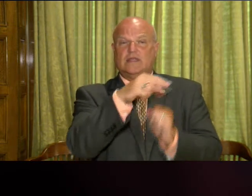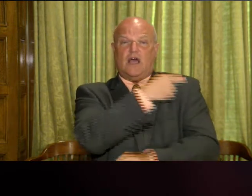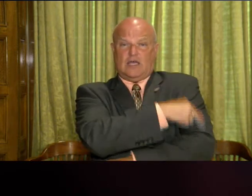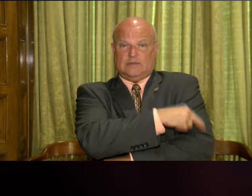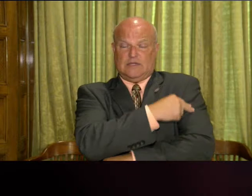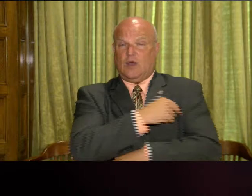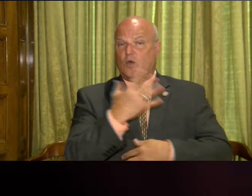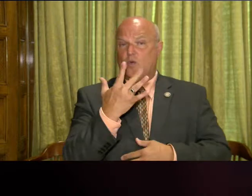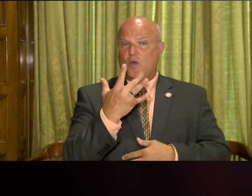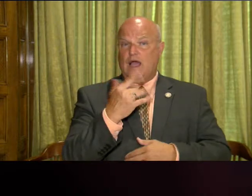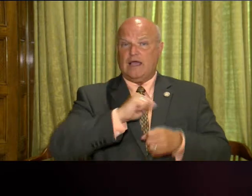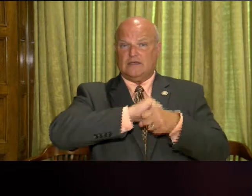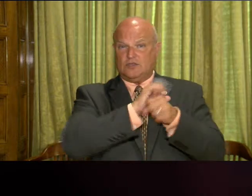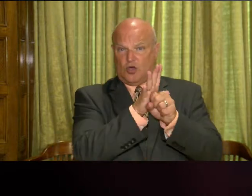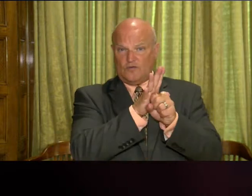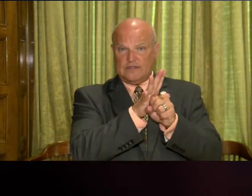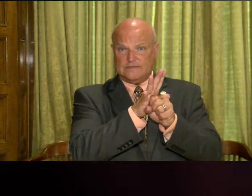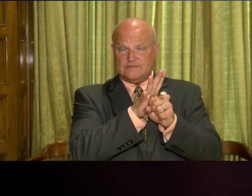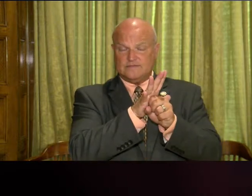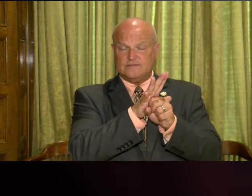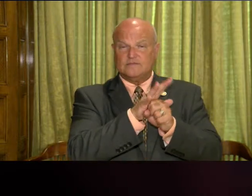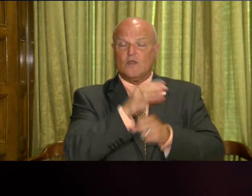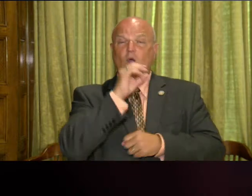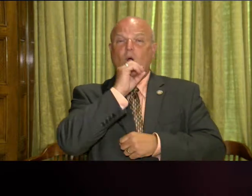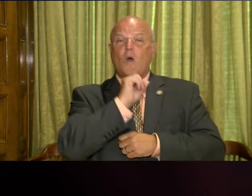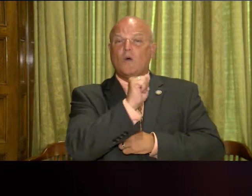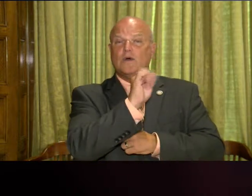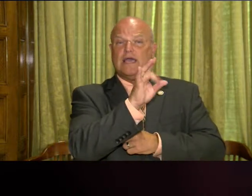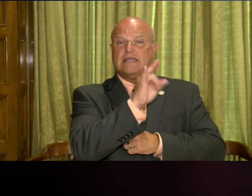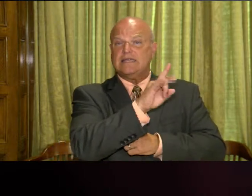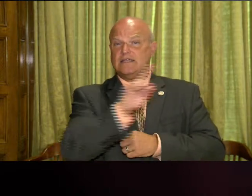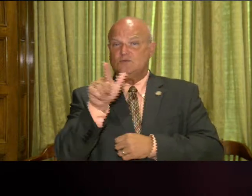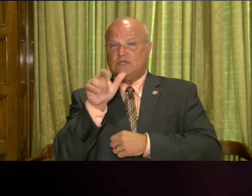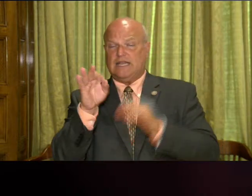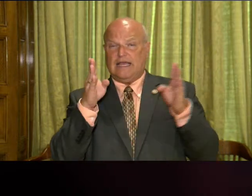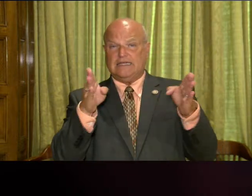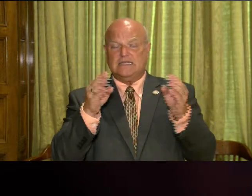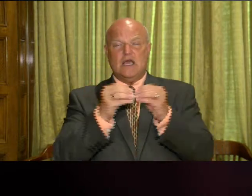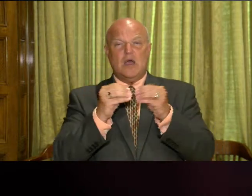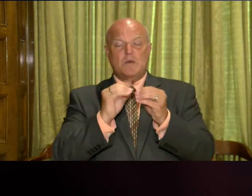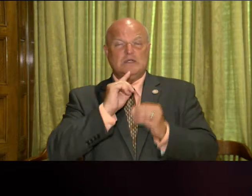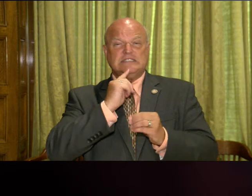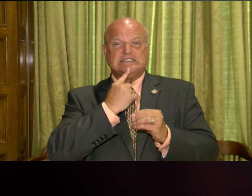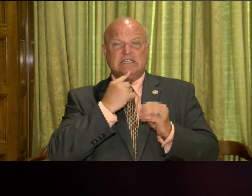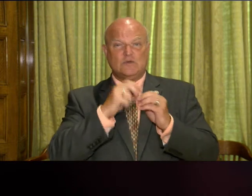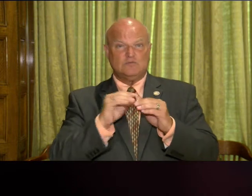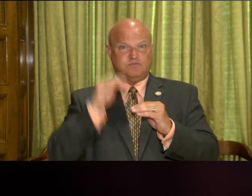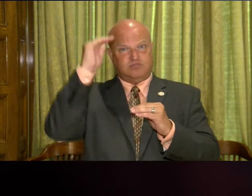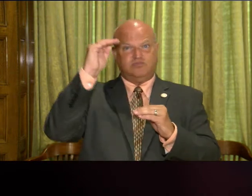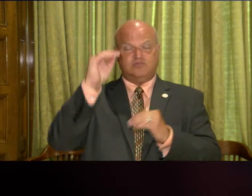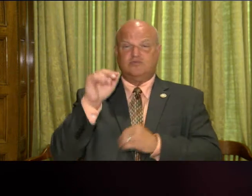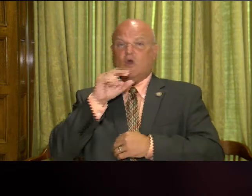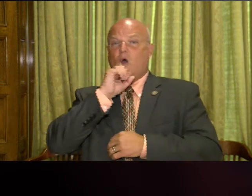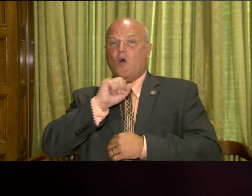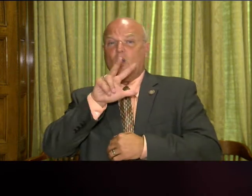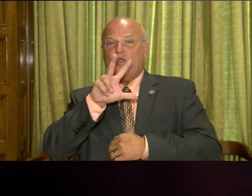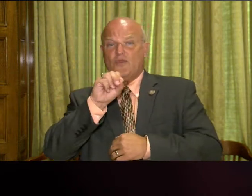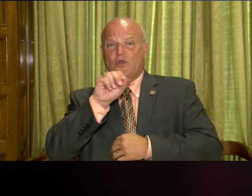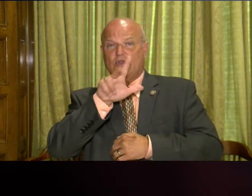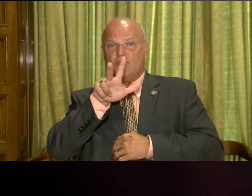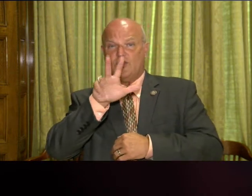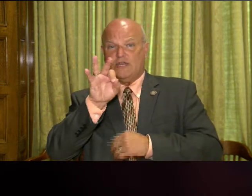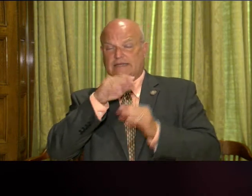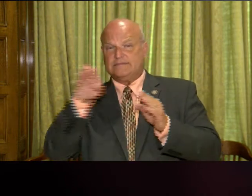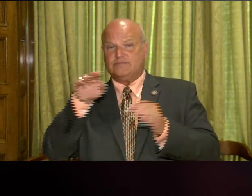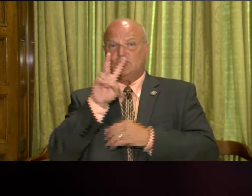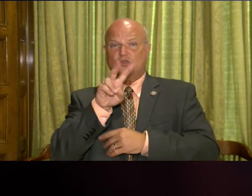hospitalized because of COVID. 18 to 29, you can see even a more serious jump. 30 to 39, going